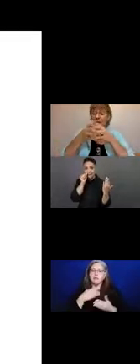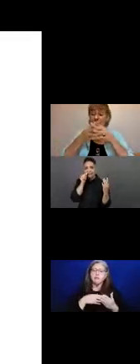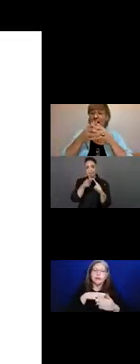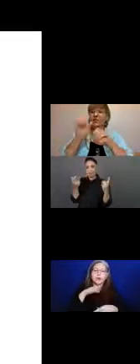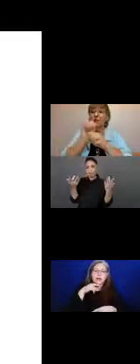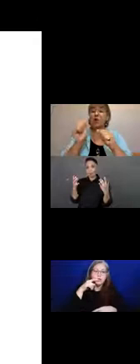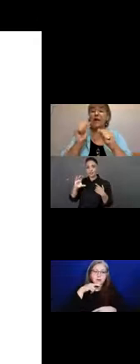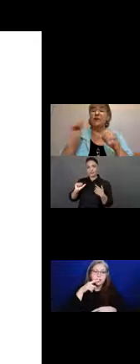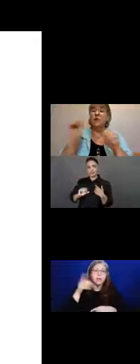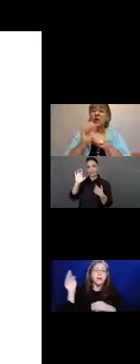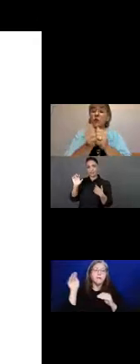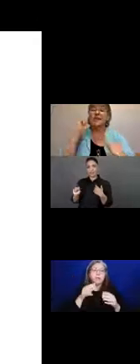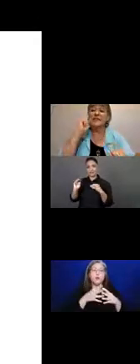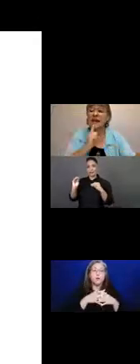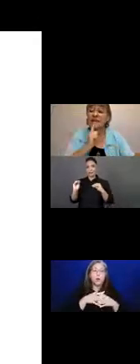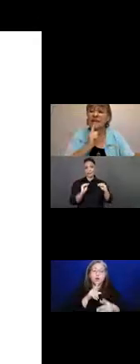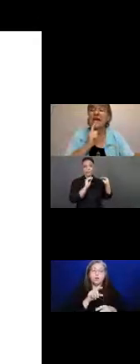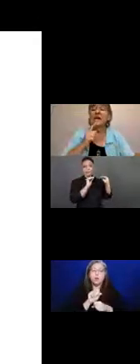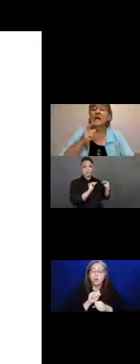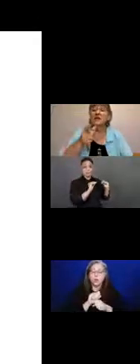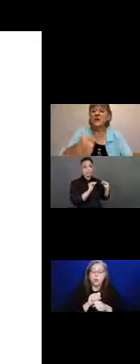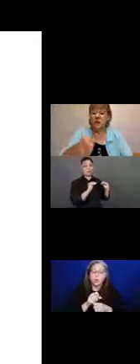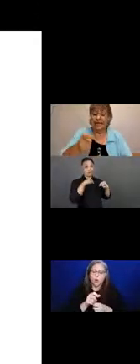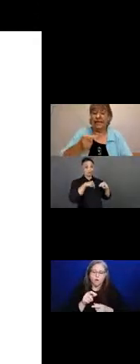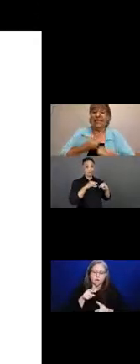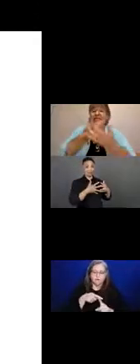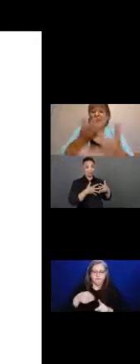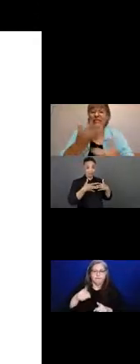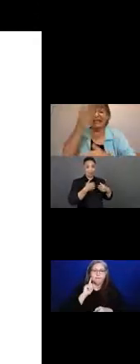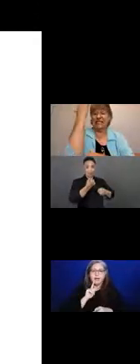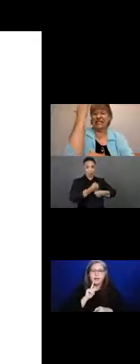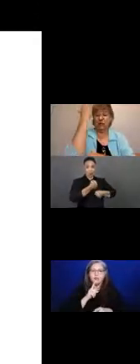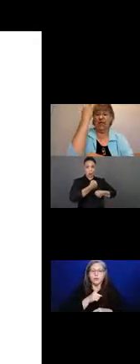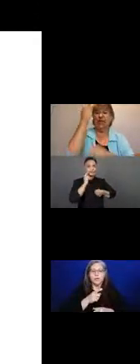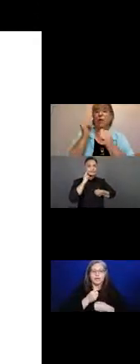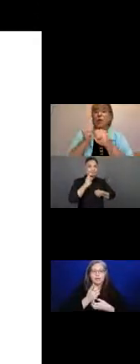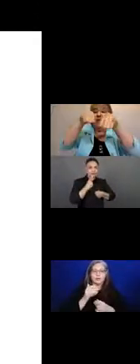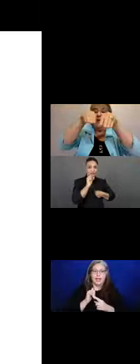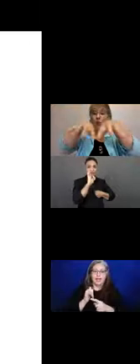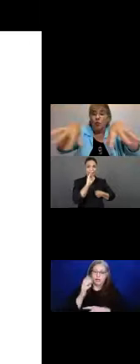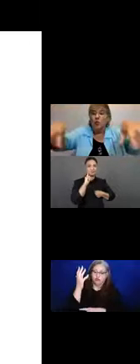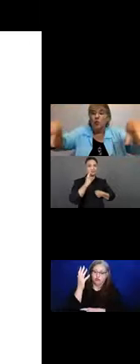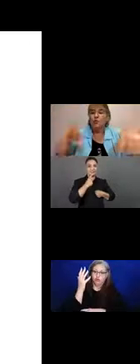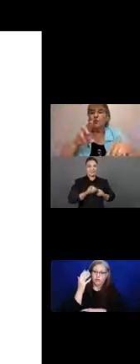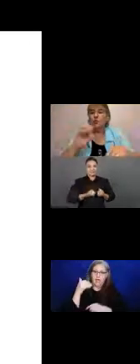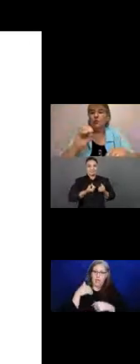to America to work and worked with deaf. So he expressed it as a tree with